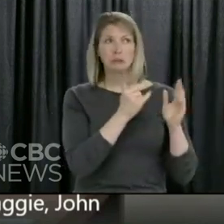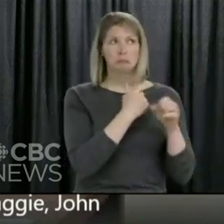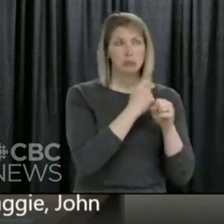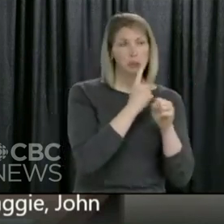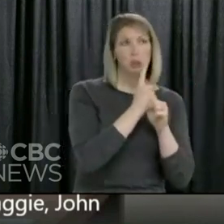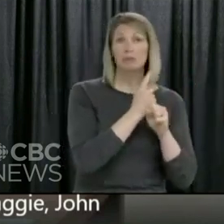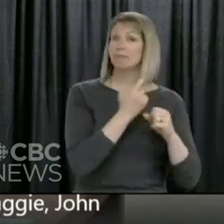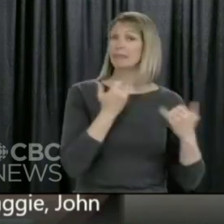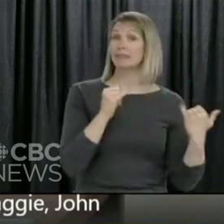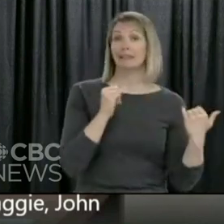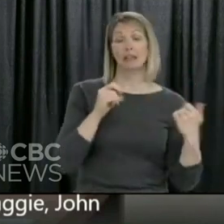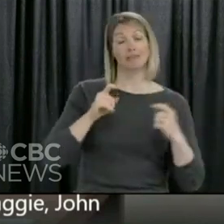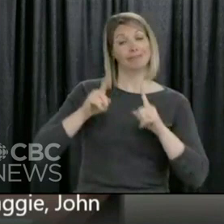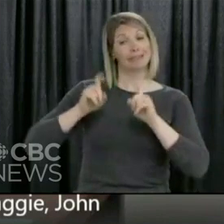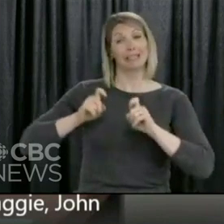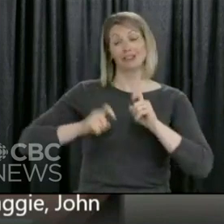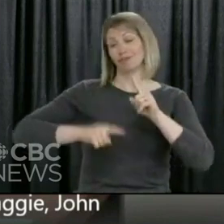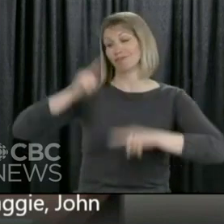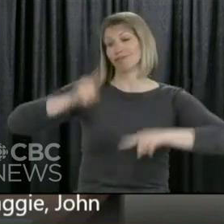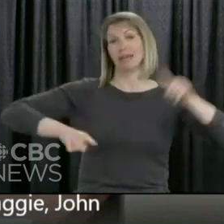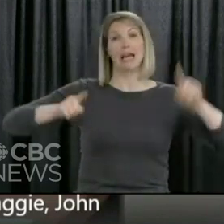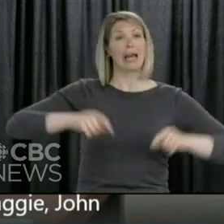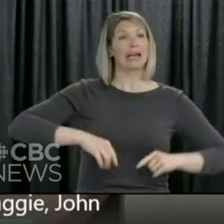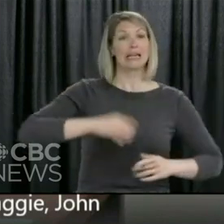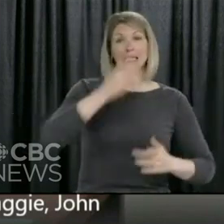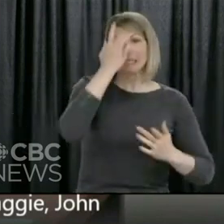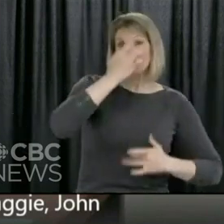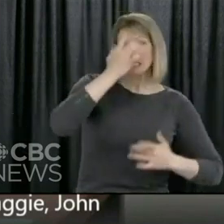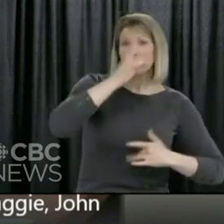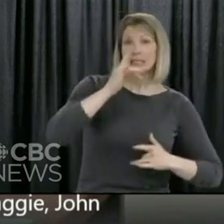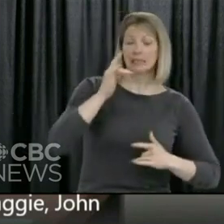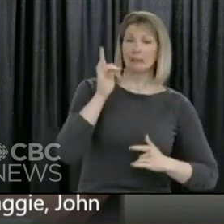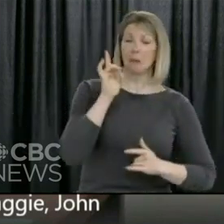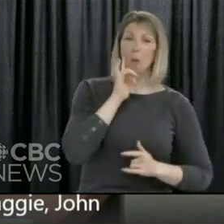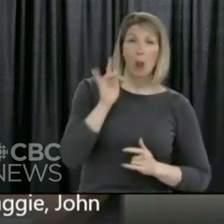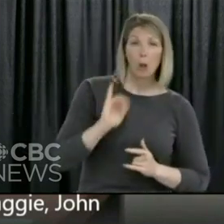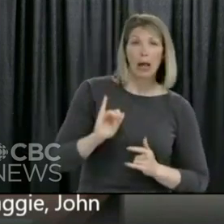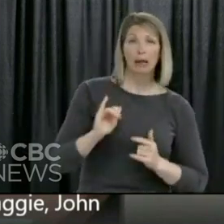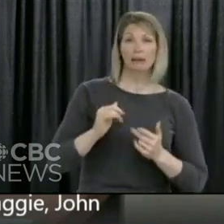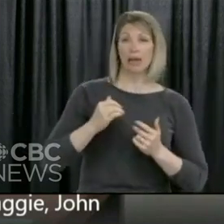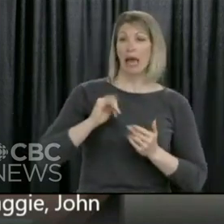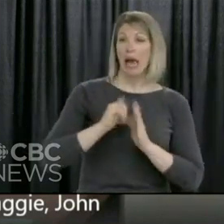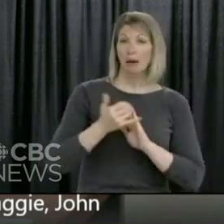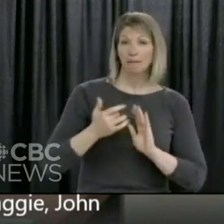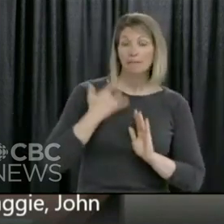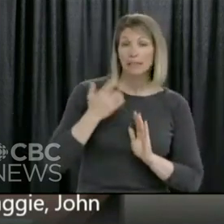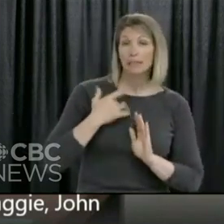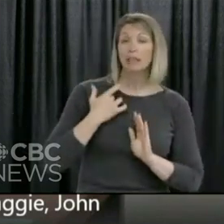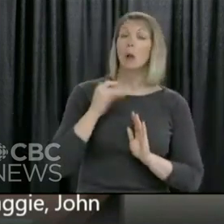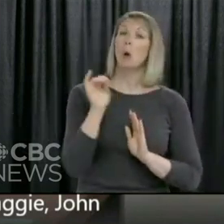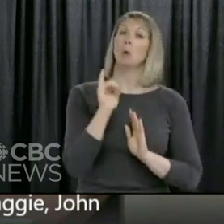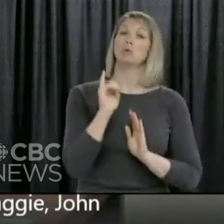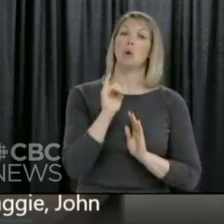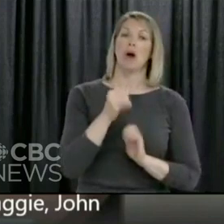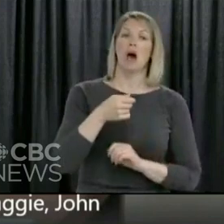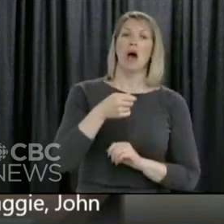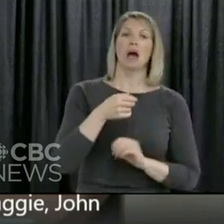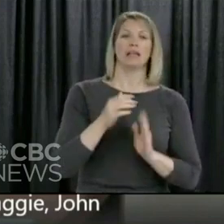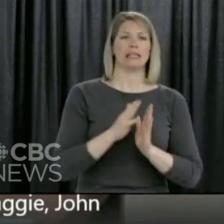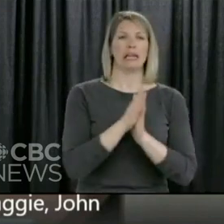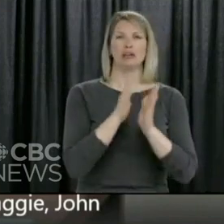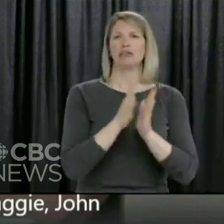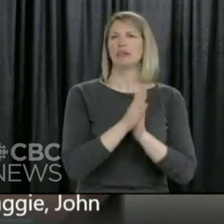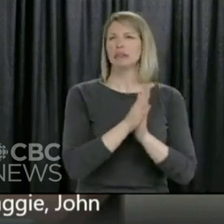testing a wide variety of people with symptoms and also groups who are at particularly high risk, such as seniors going into